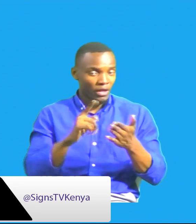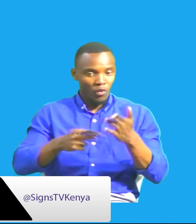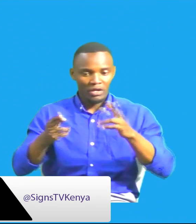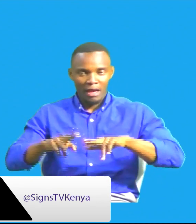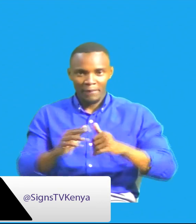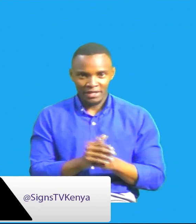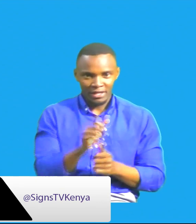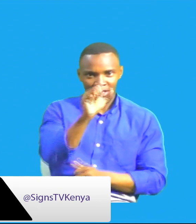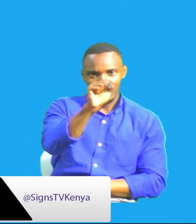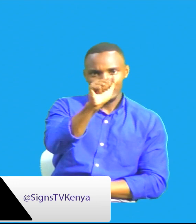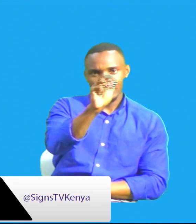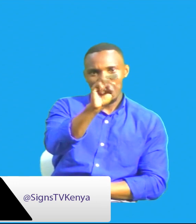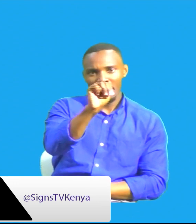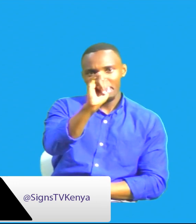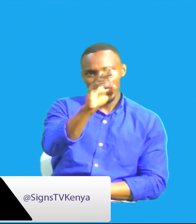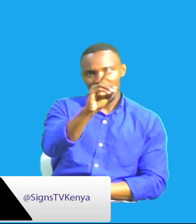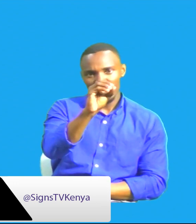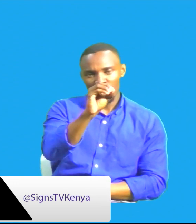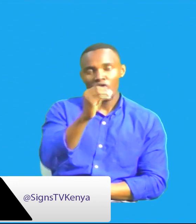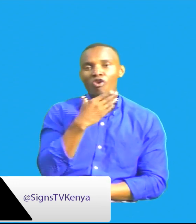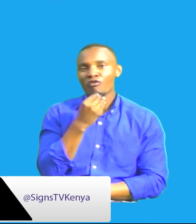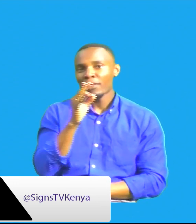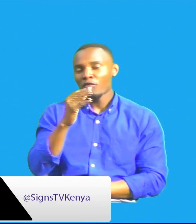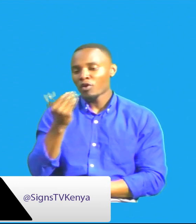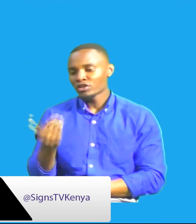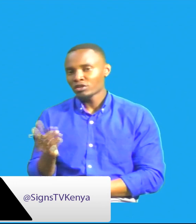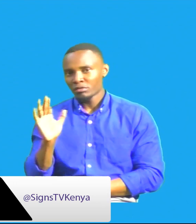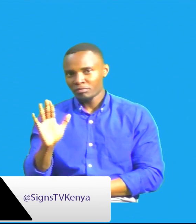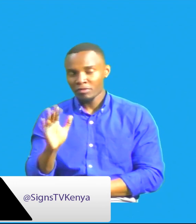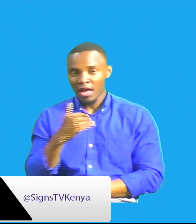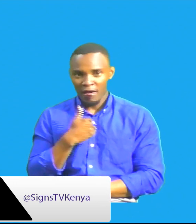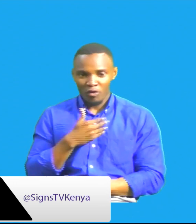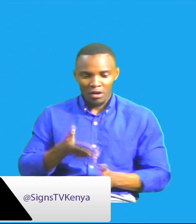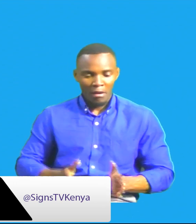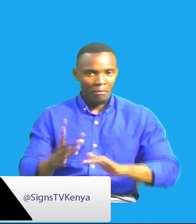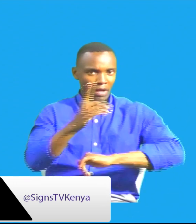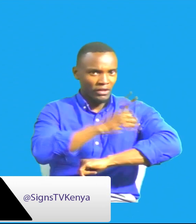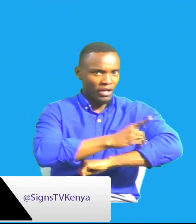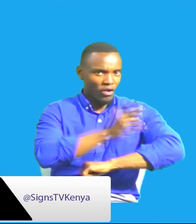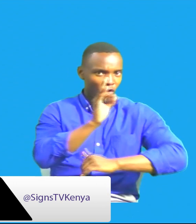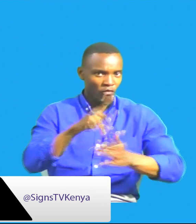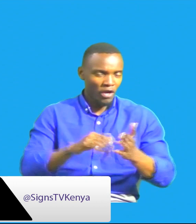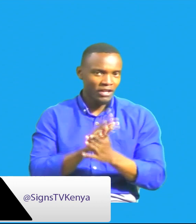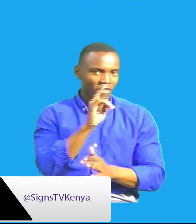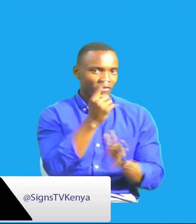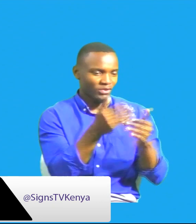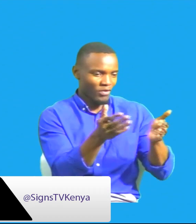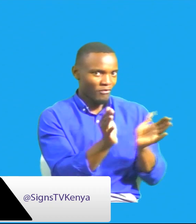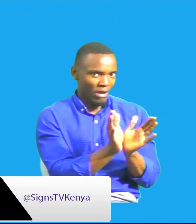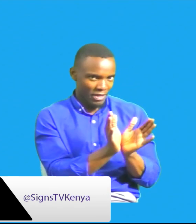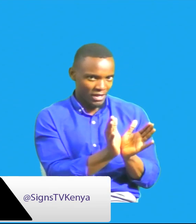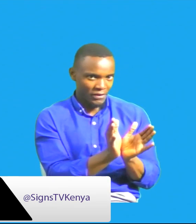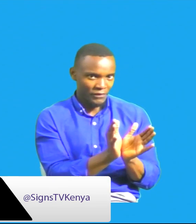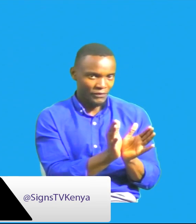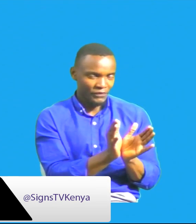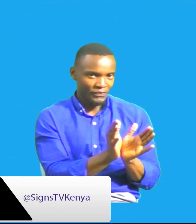Samidoh, her baby daddy, alikuwa na birthday ya the first the first family, acha niseme the first family, quote unquote, first